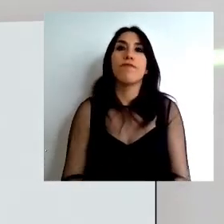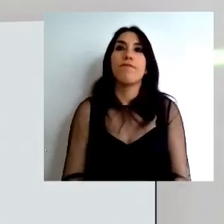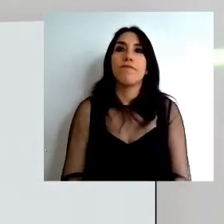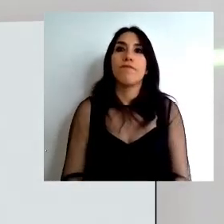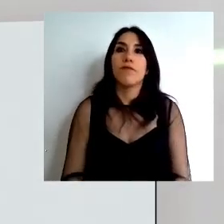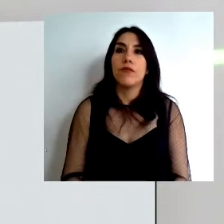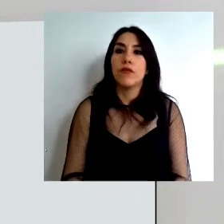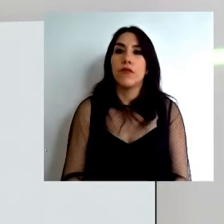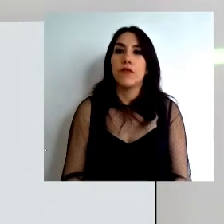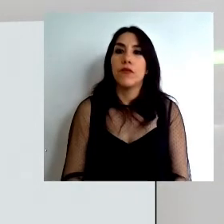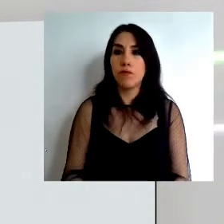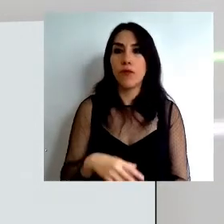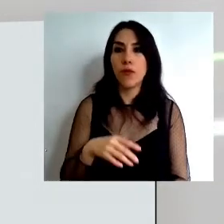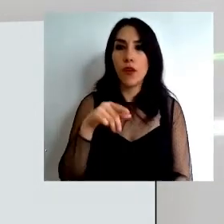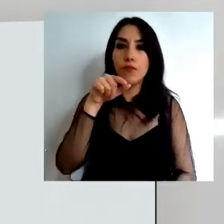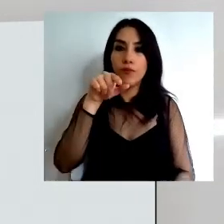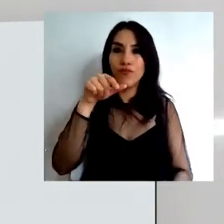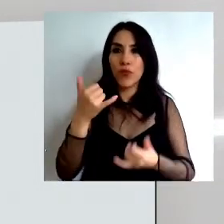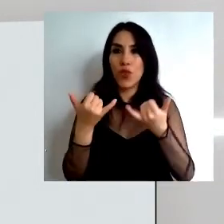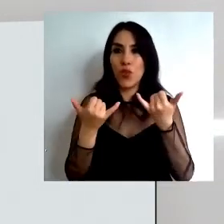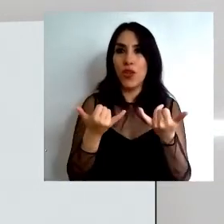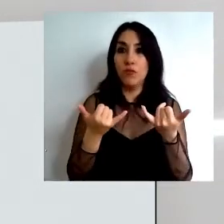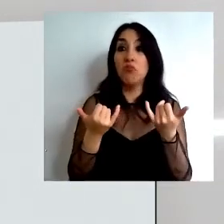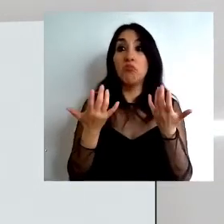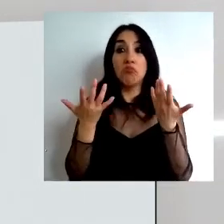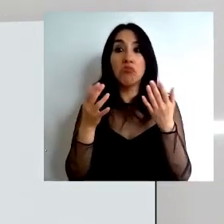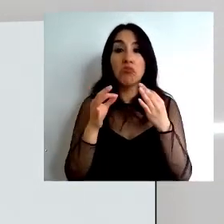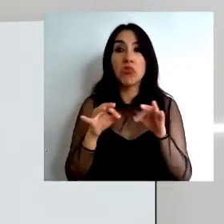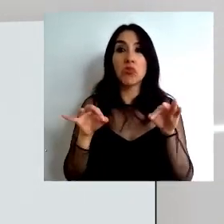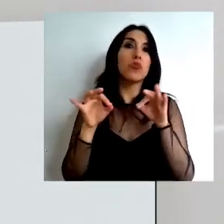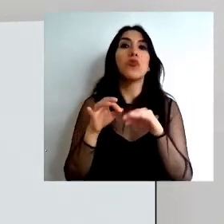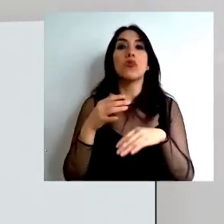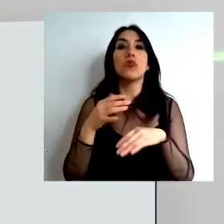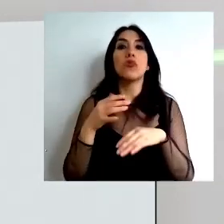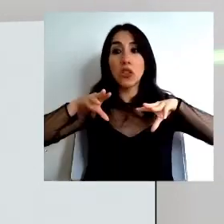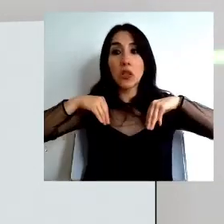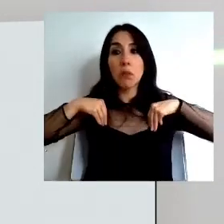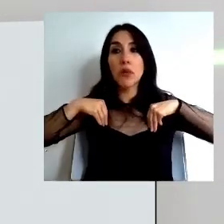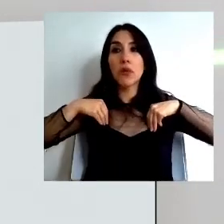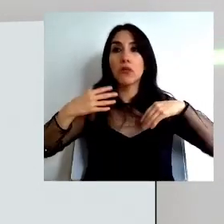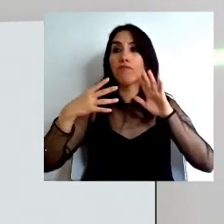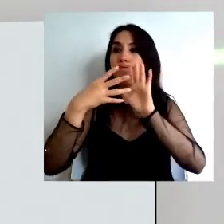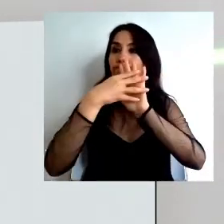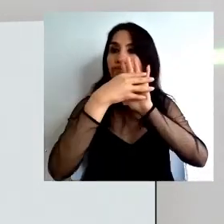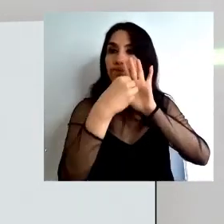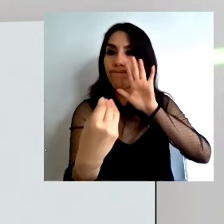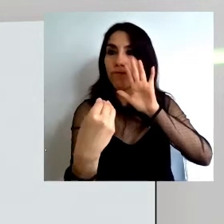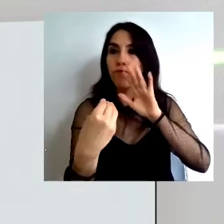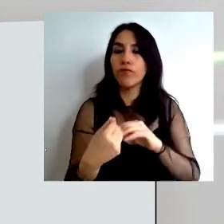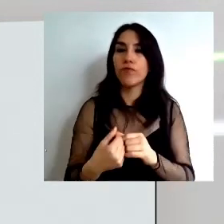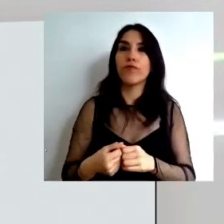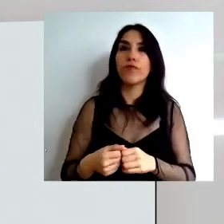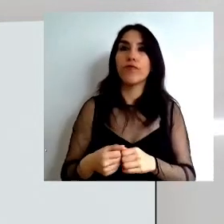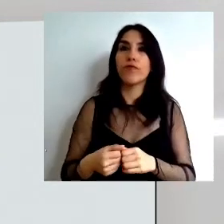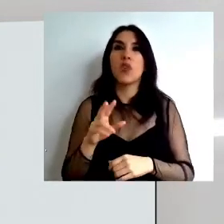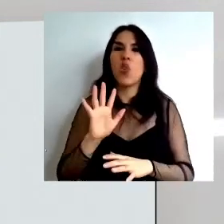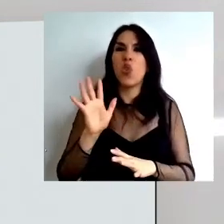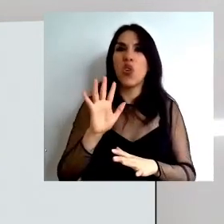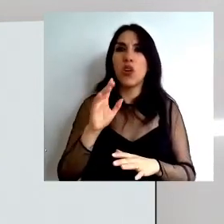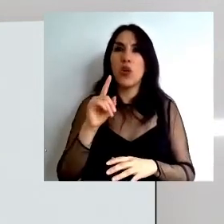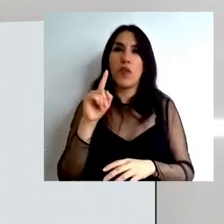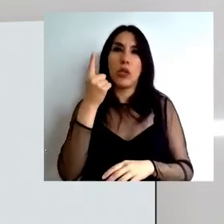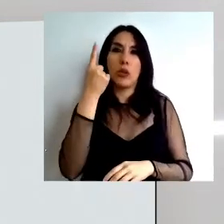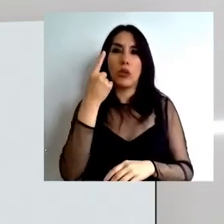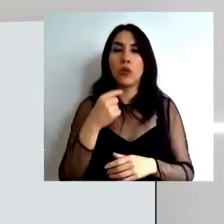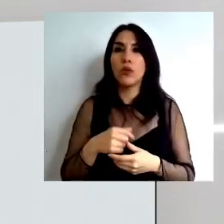right? Not only for this. So we firstly tried to use digitalization for our partners to make